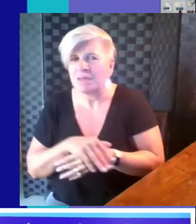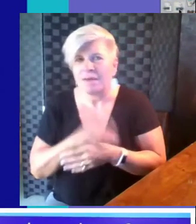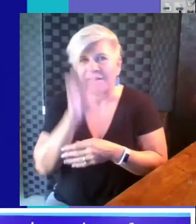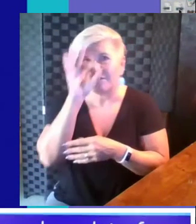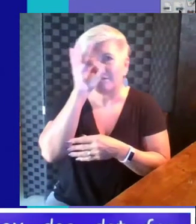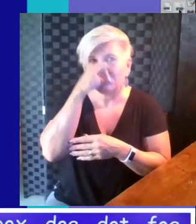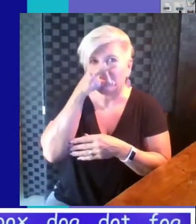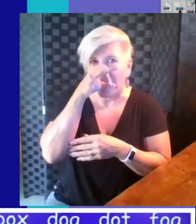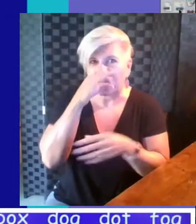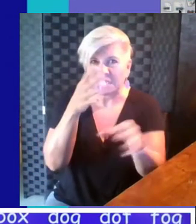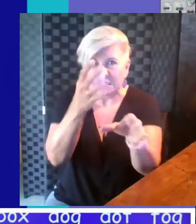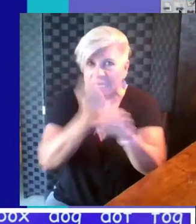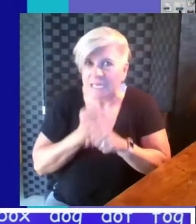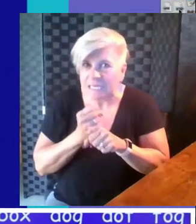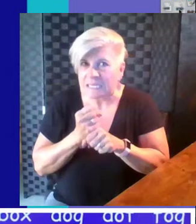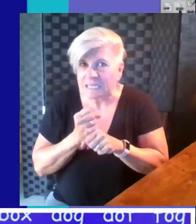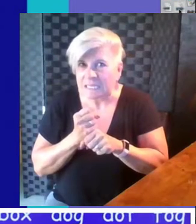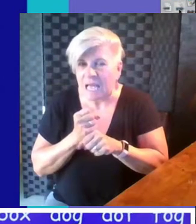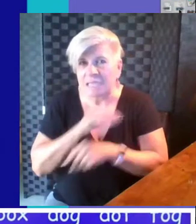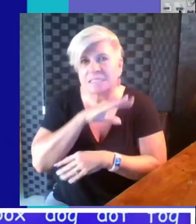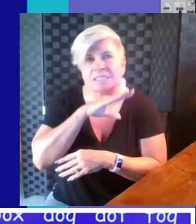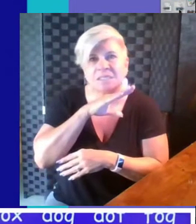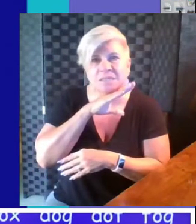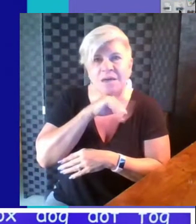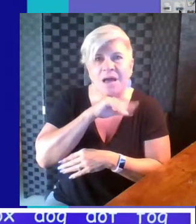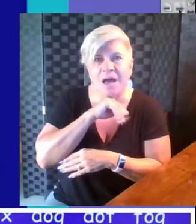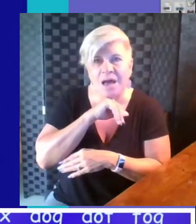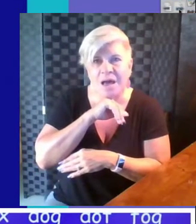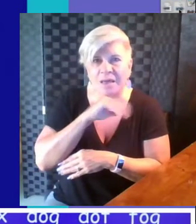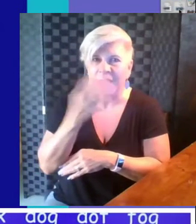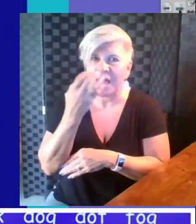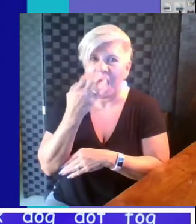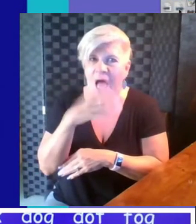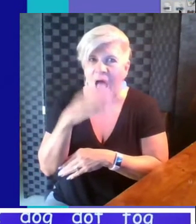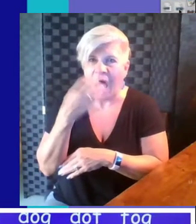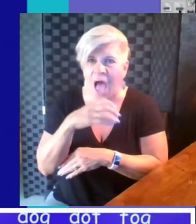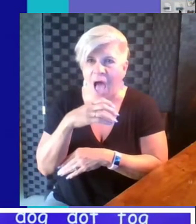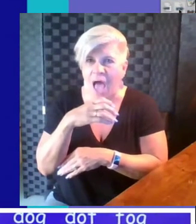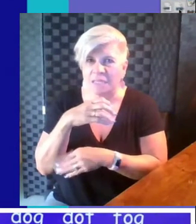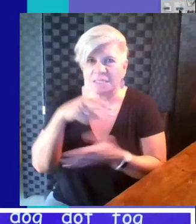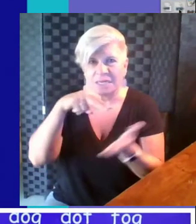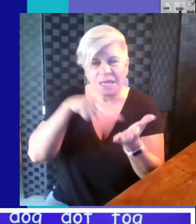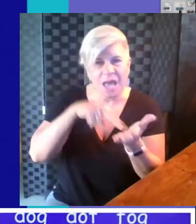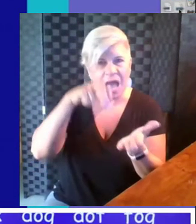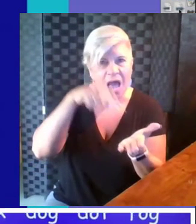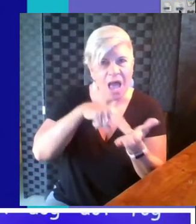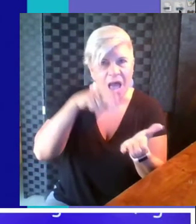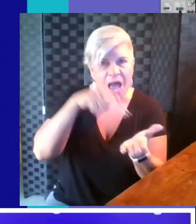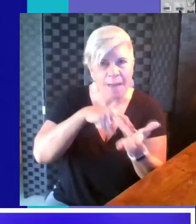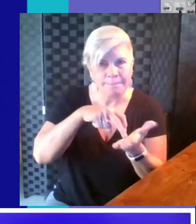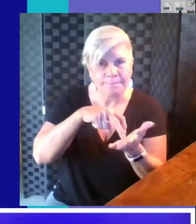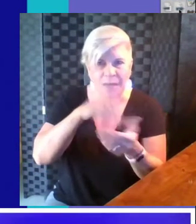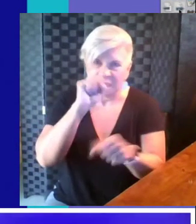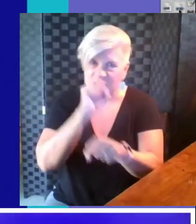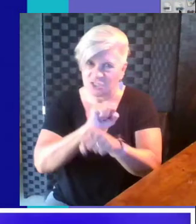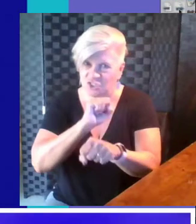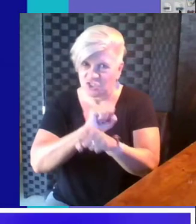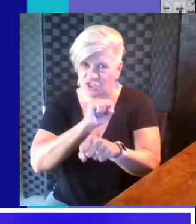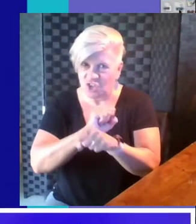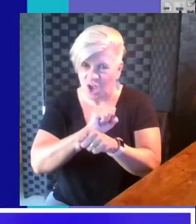fog. Fox, got, hog, hot.